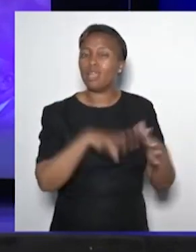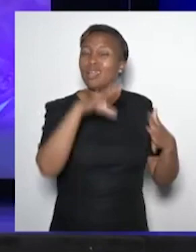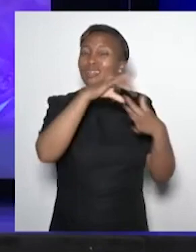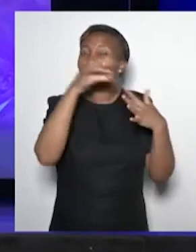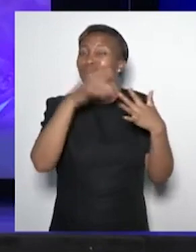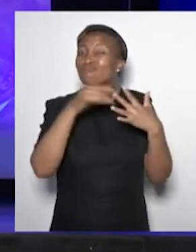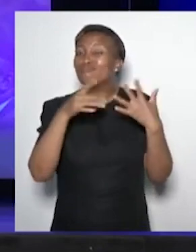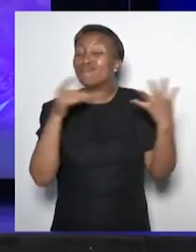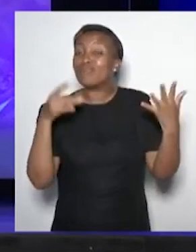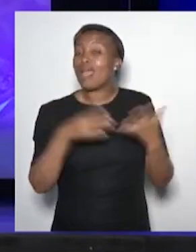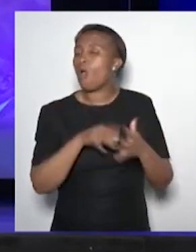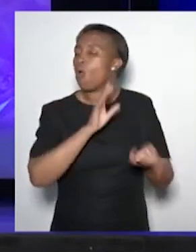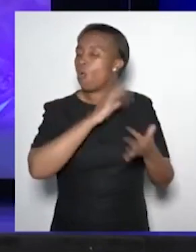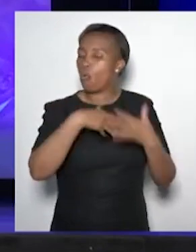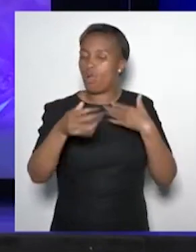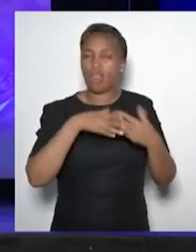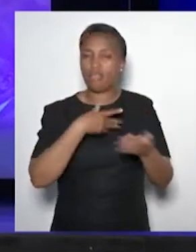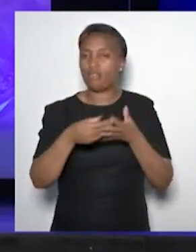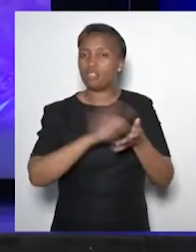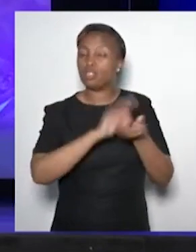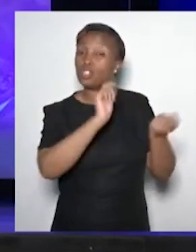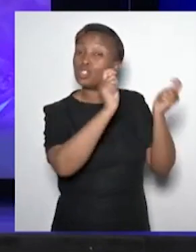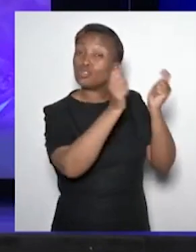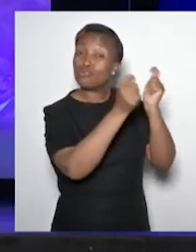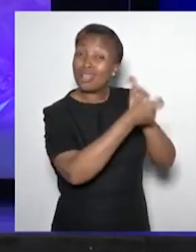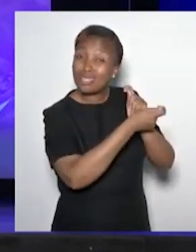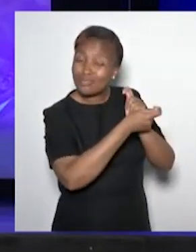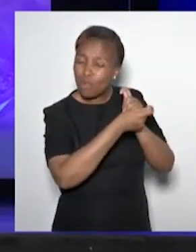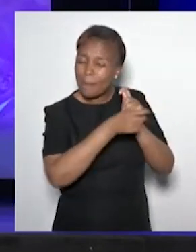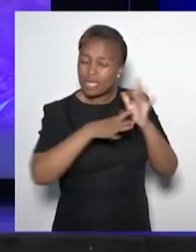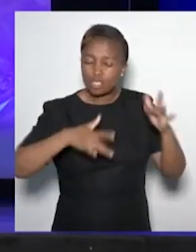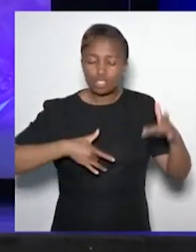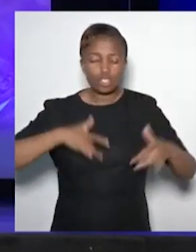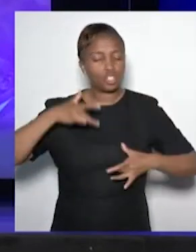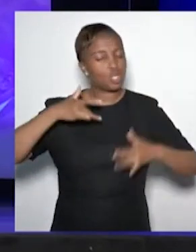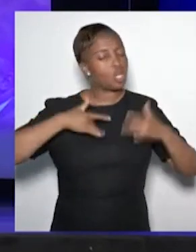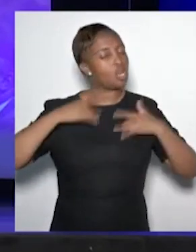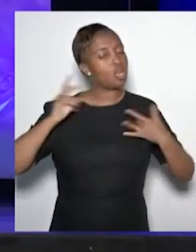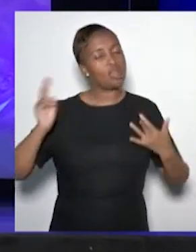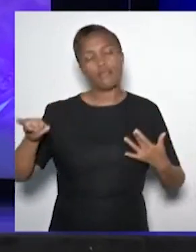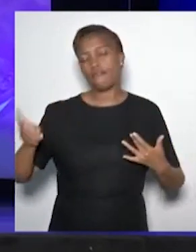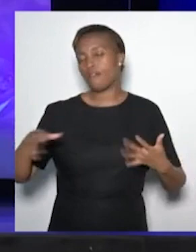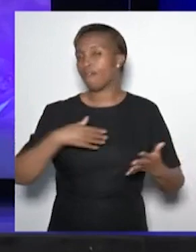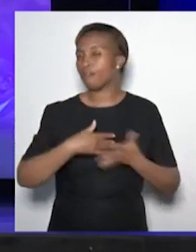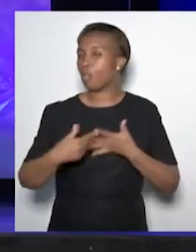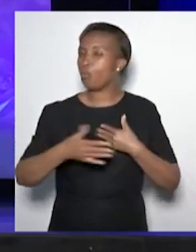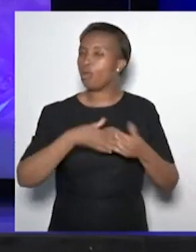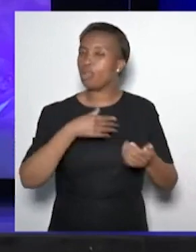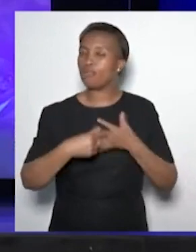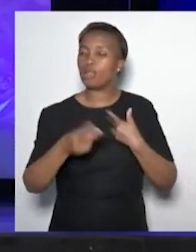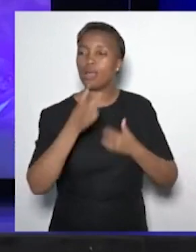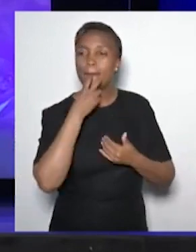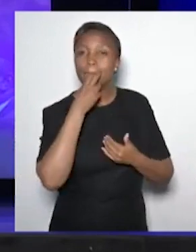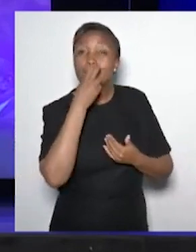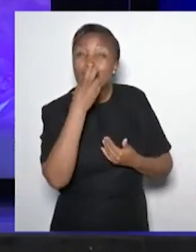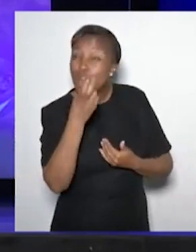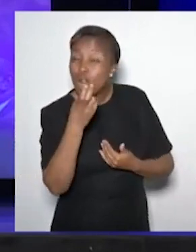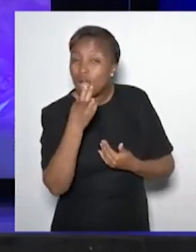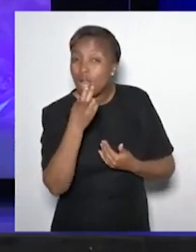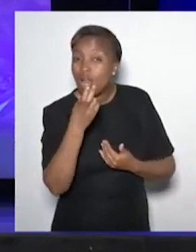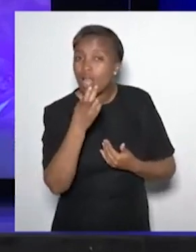Any transformation, any revival, and any miracle that does